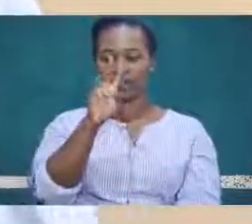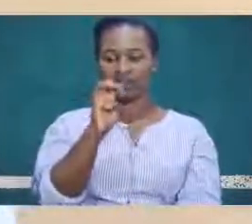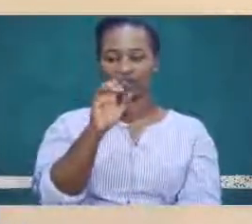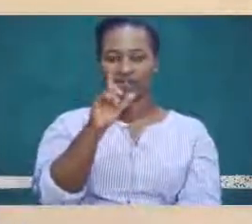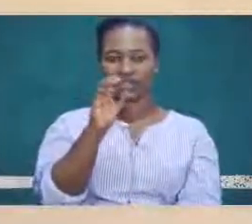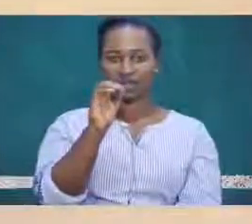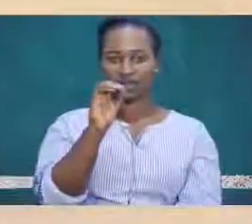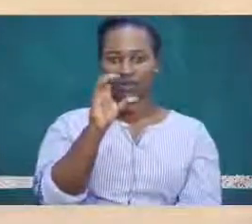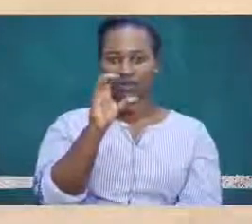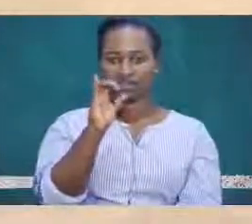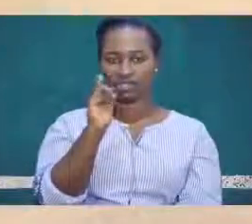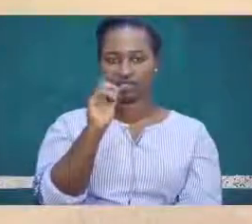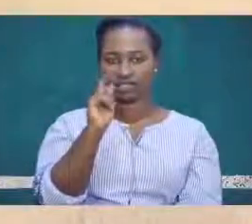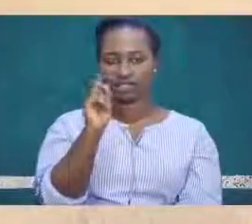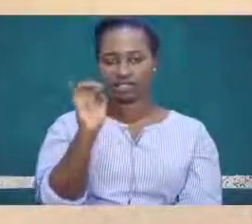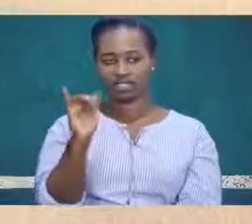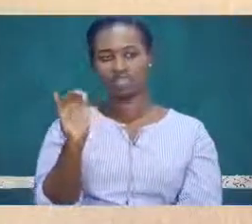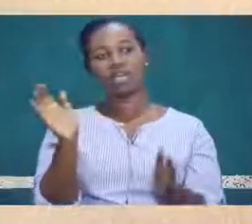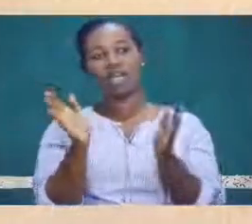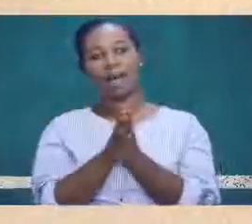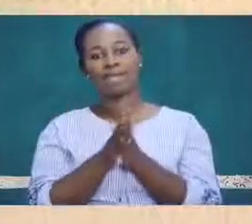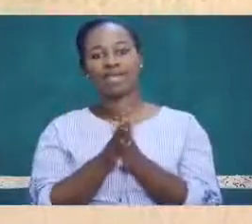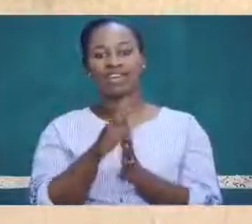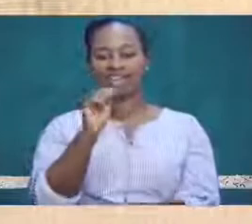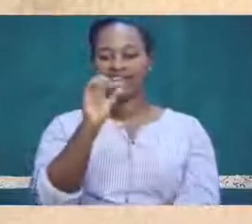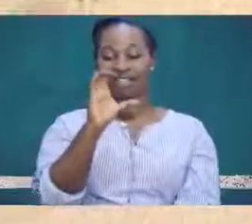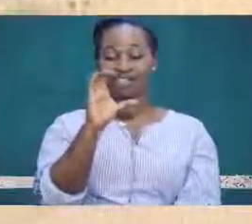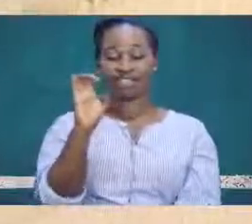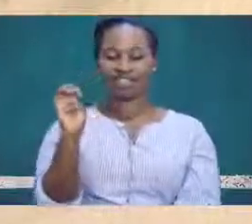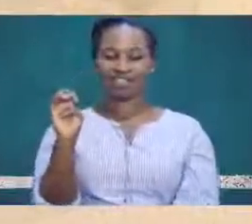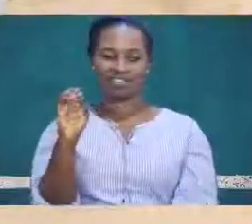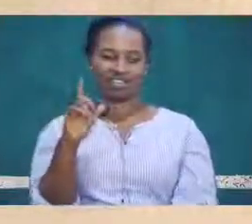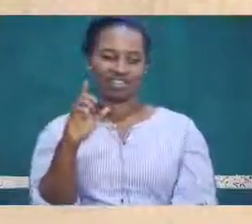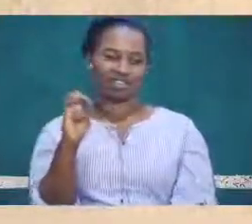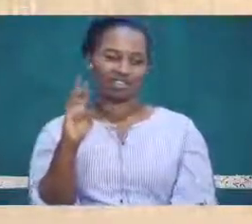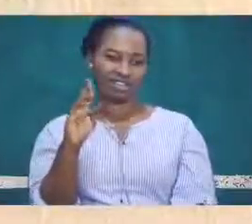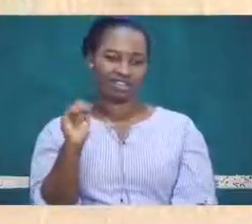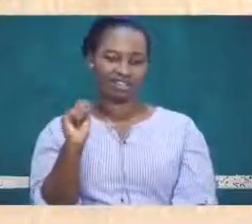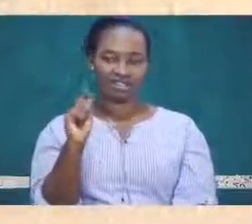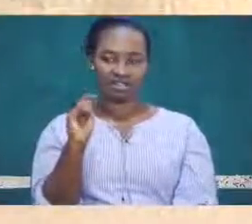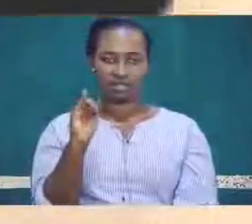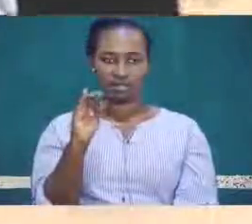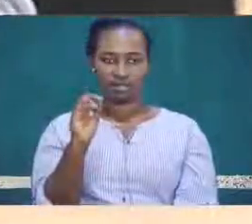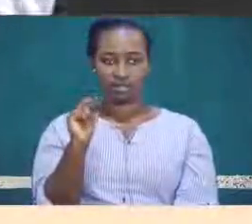a makeshift runway, a curved runway, and I